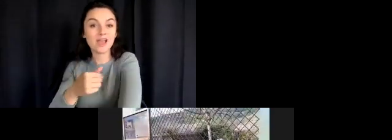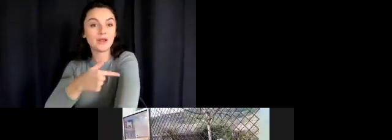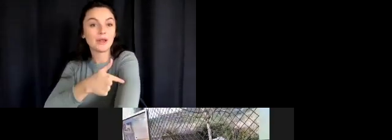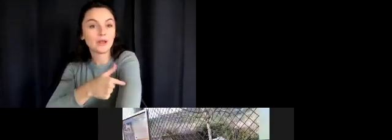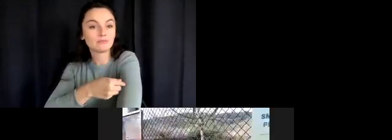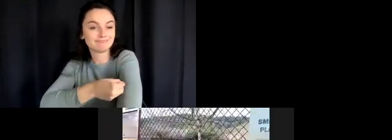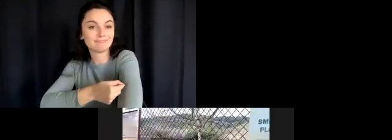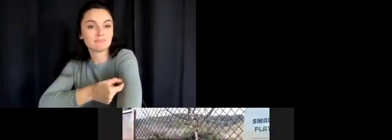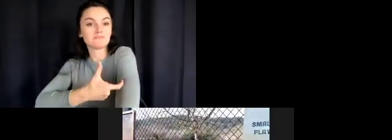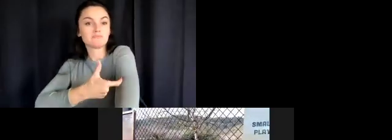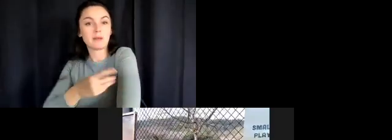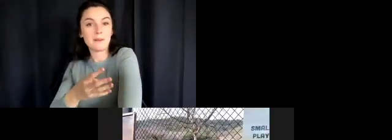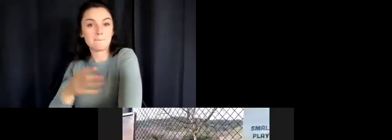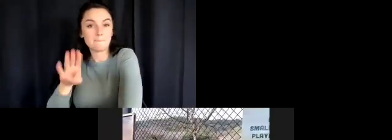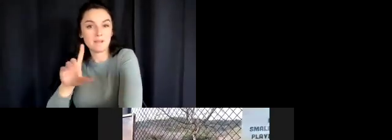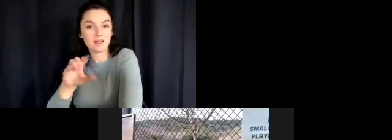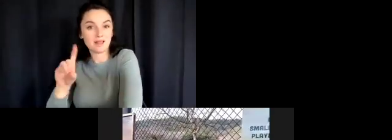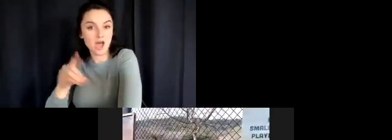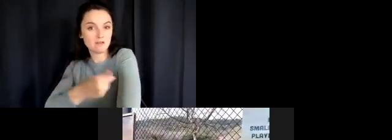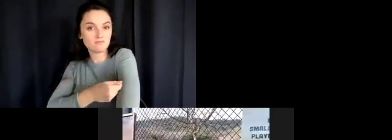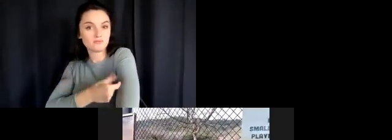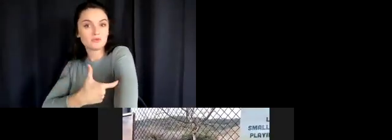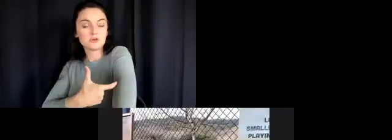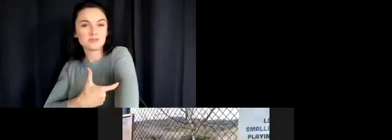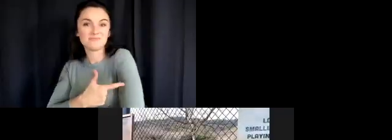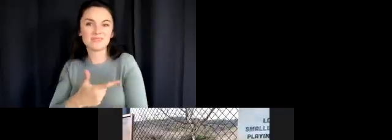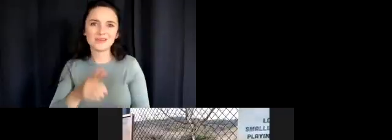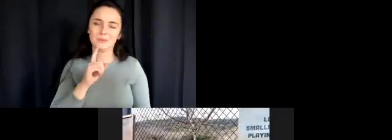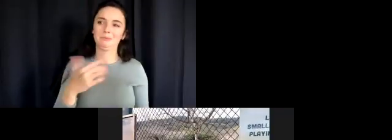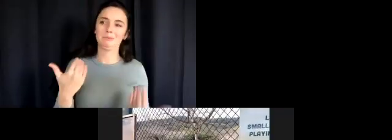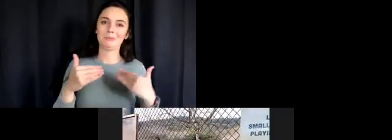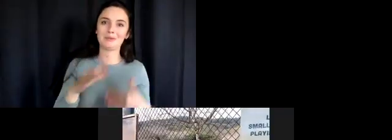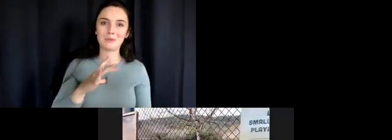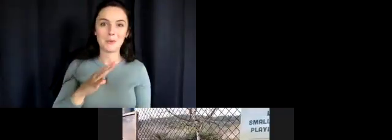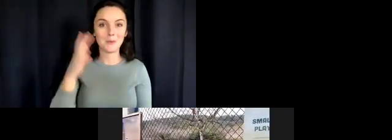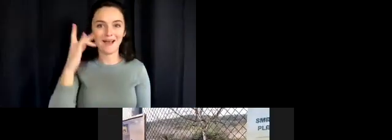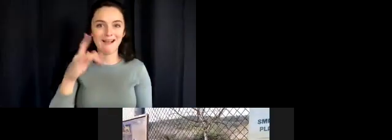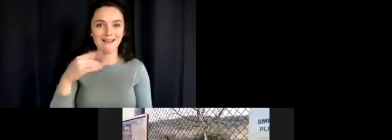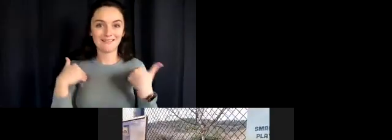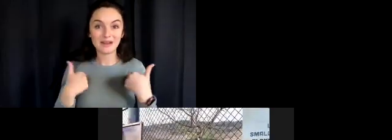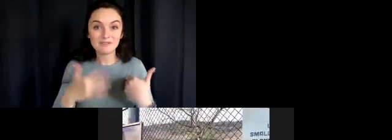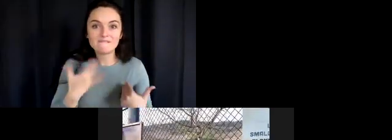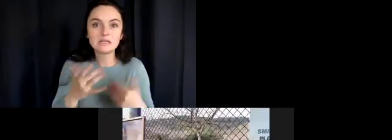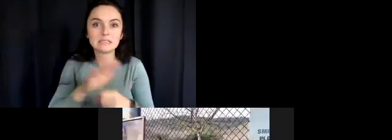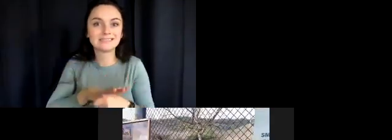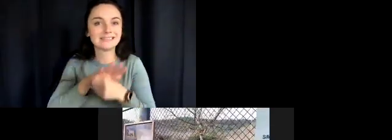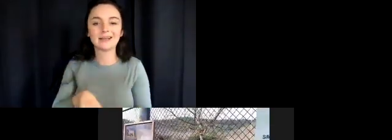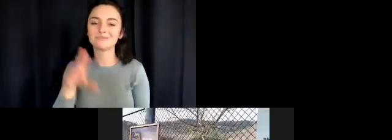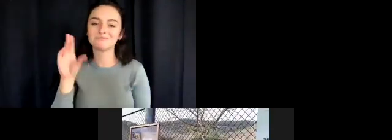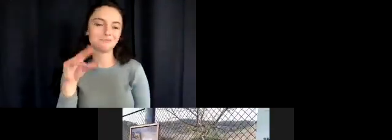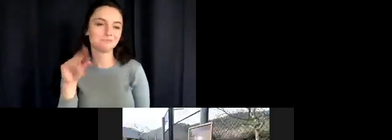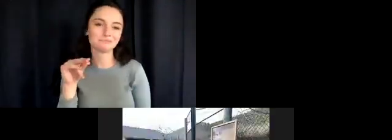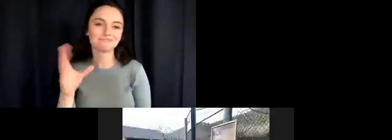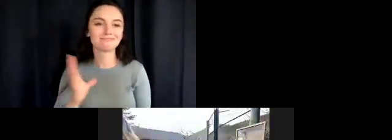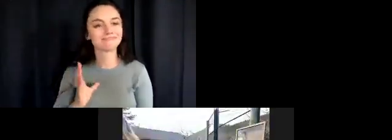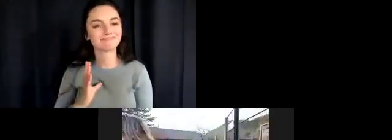really neat. And that allows the animals to never ever be stressed out or afraid of the vet. She's kind of hard to see, so we're going to move